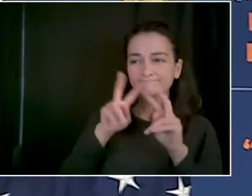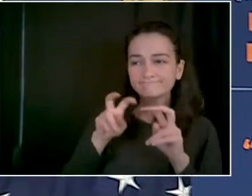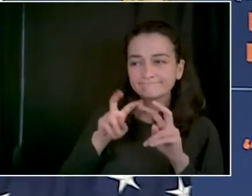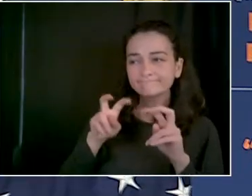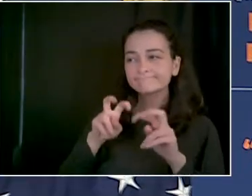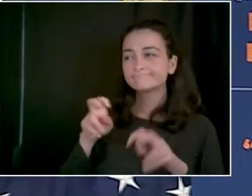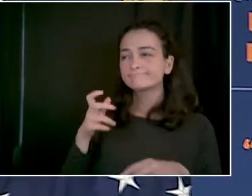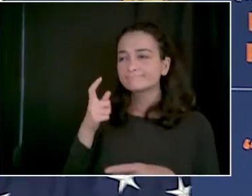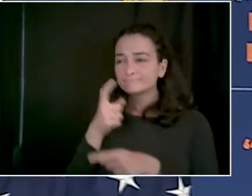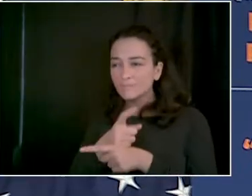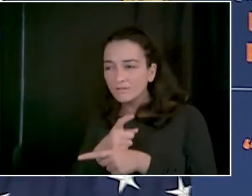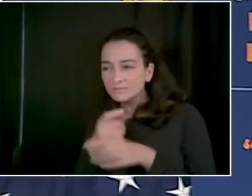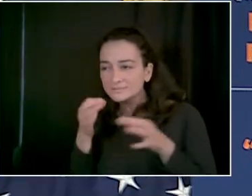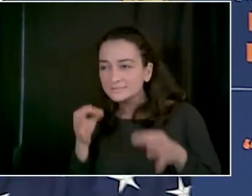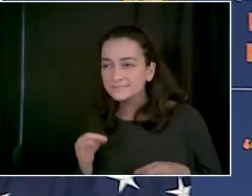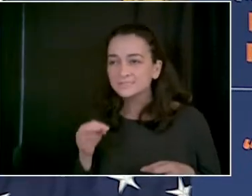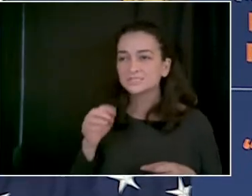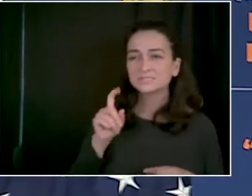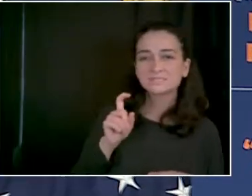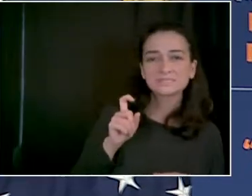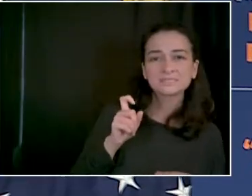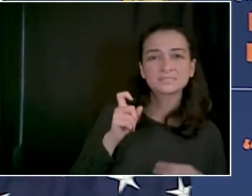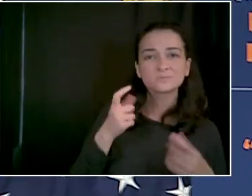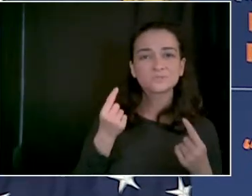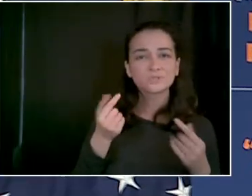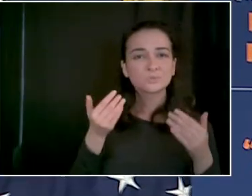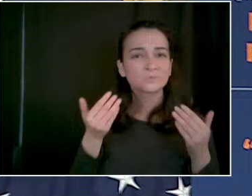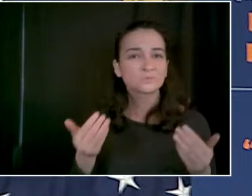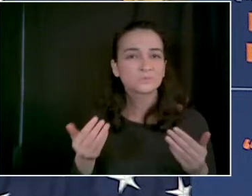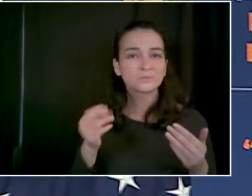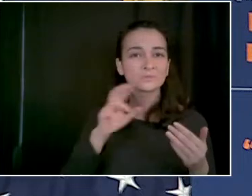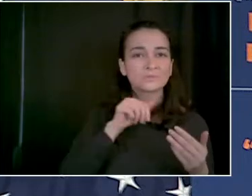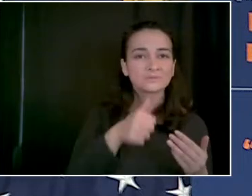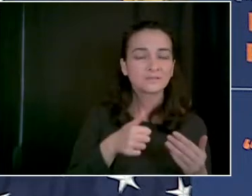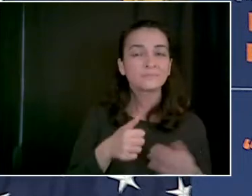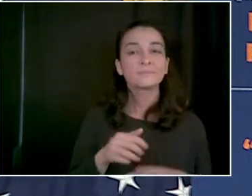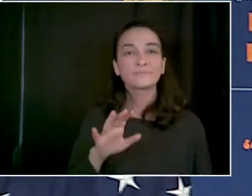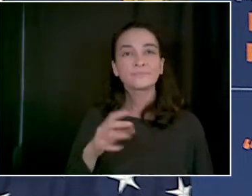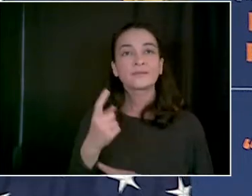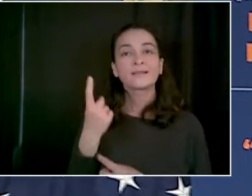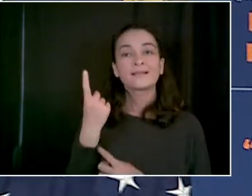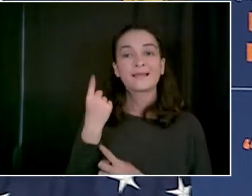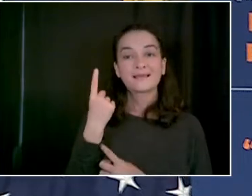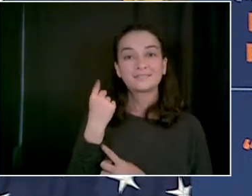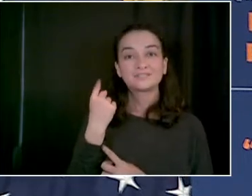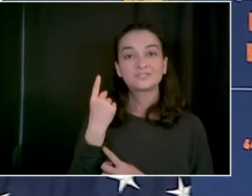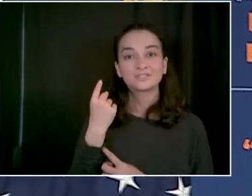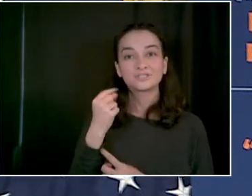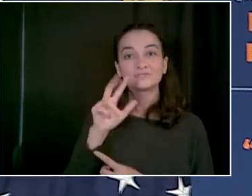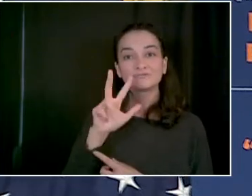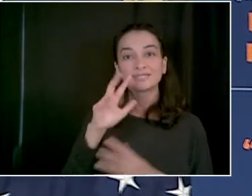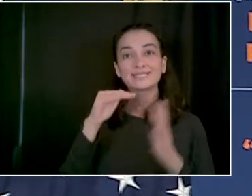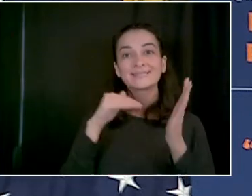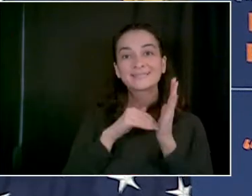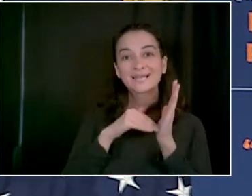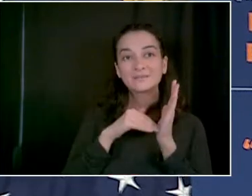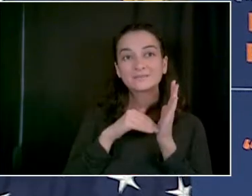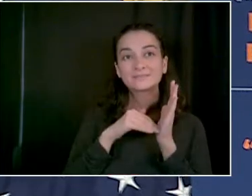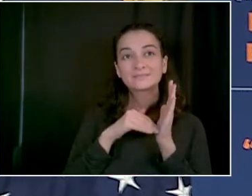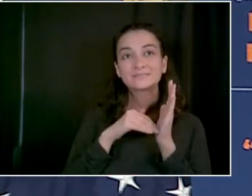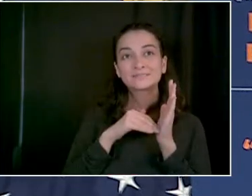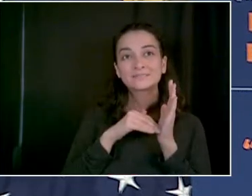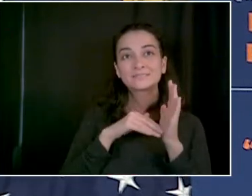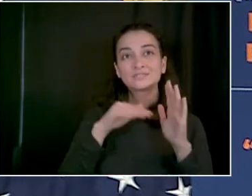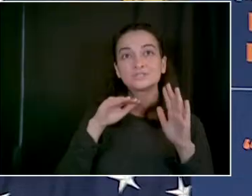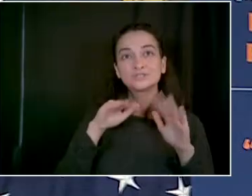3,000 children in foster care. 3,000. That shows that they're going to make the right call based on